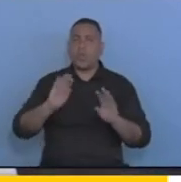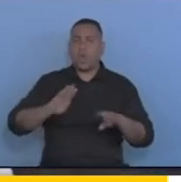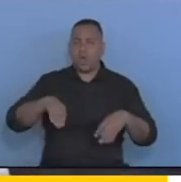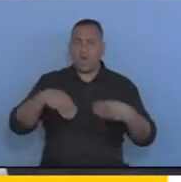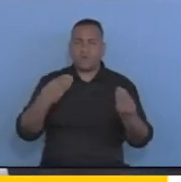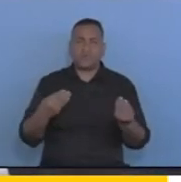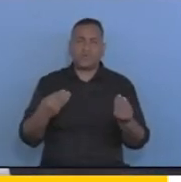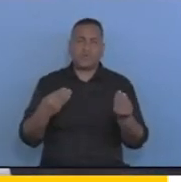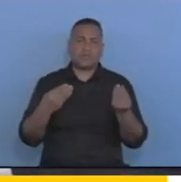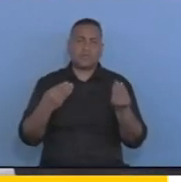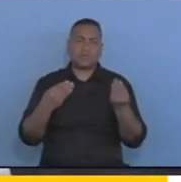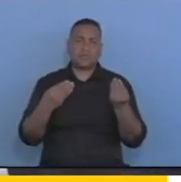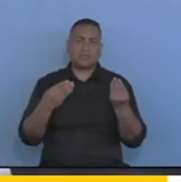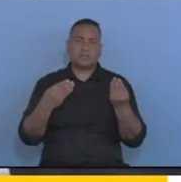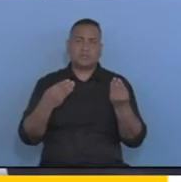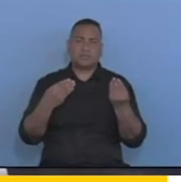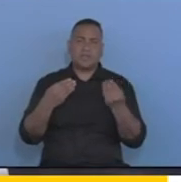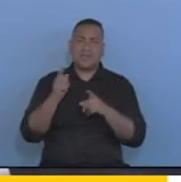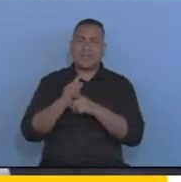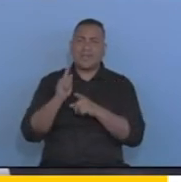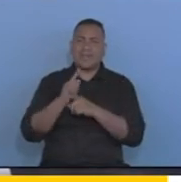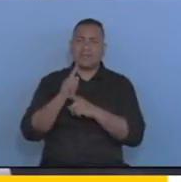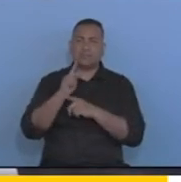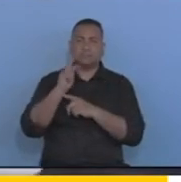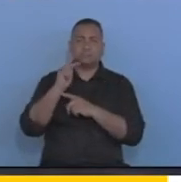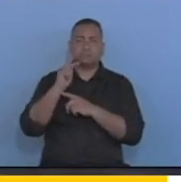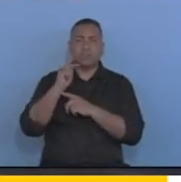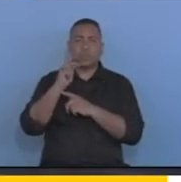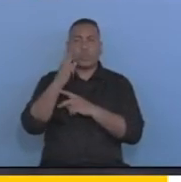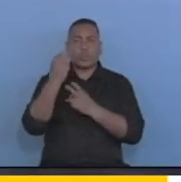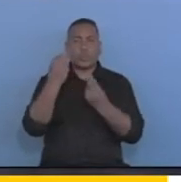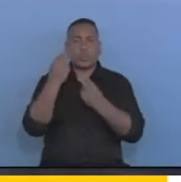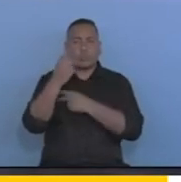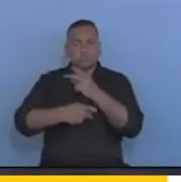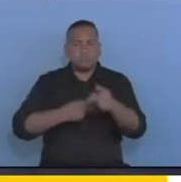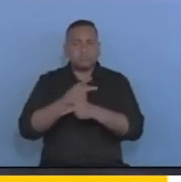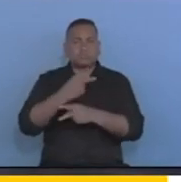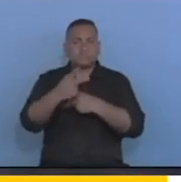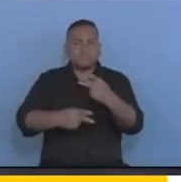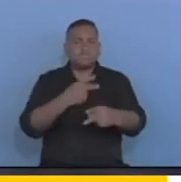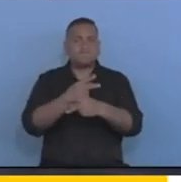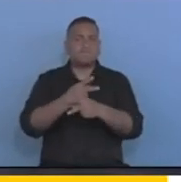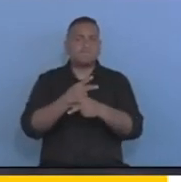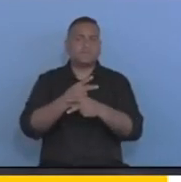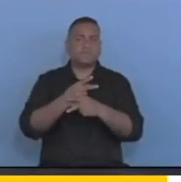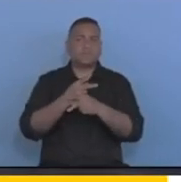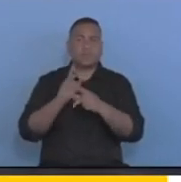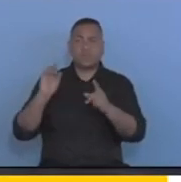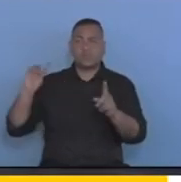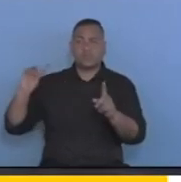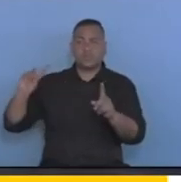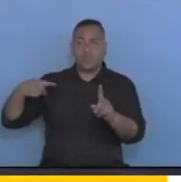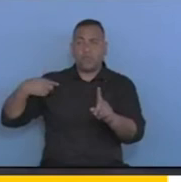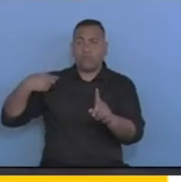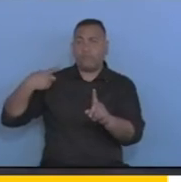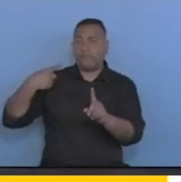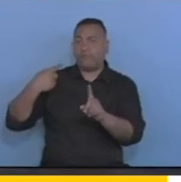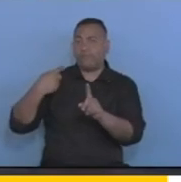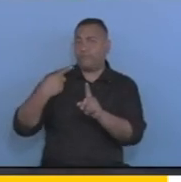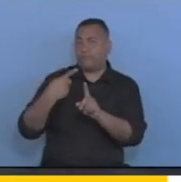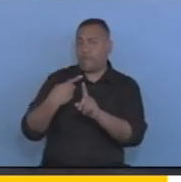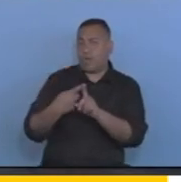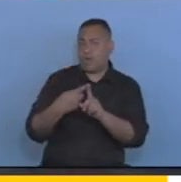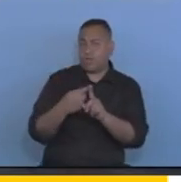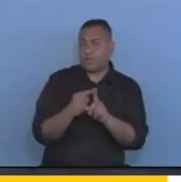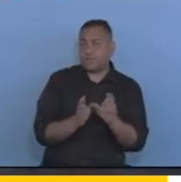are such a buzzword in terms of all of that. Now, in the last while, I mean, is that sector and the demand